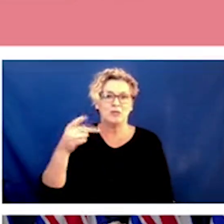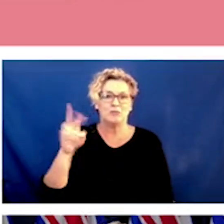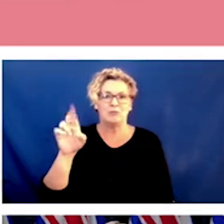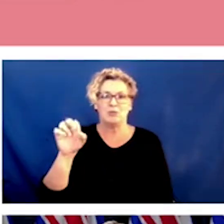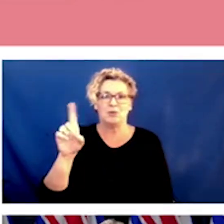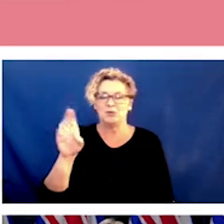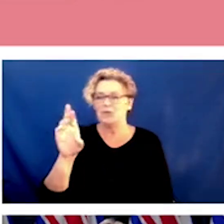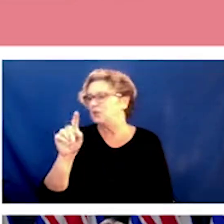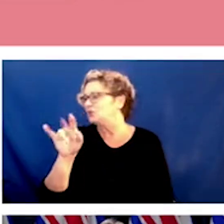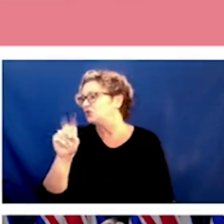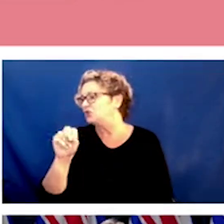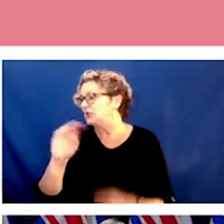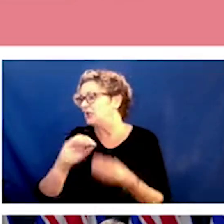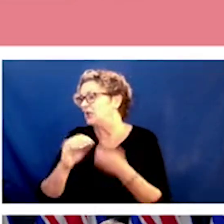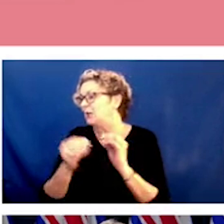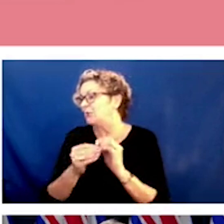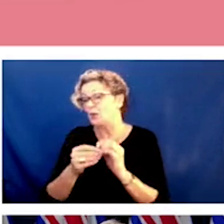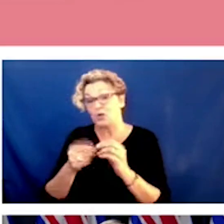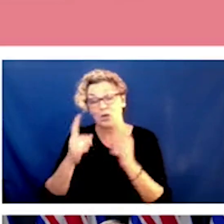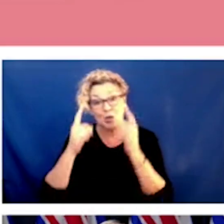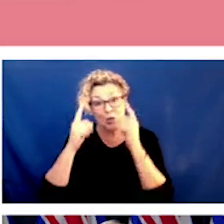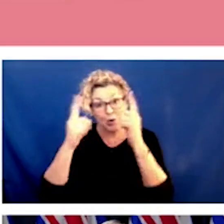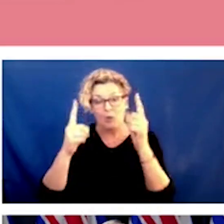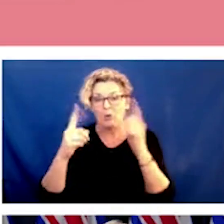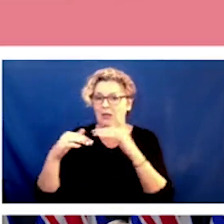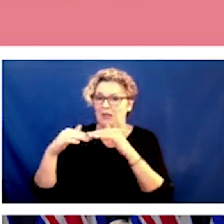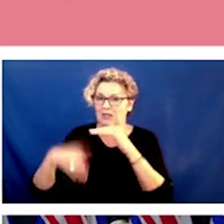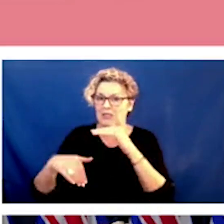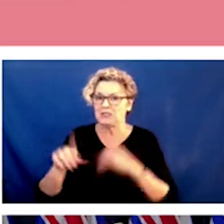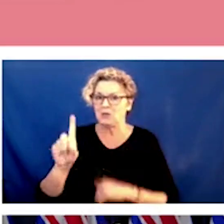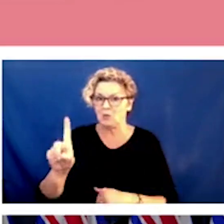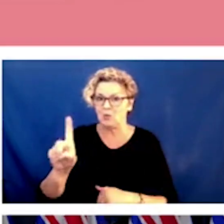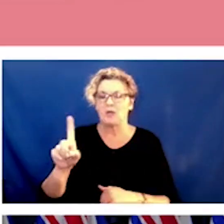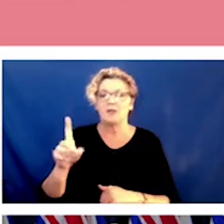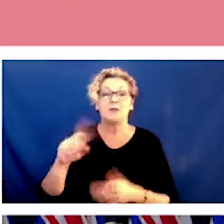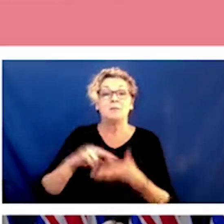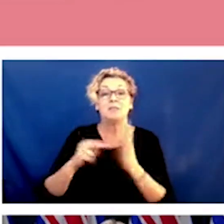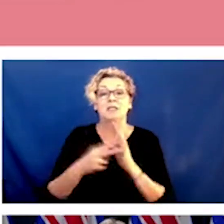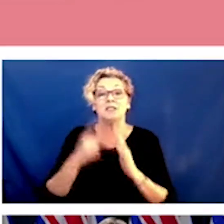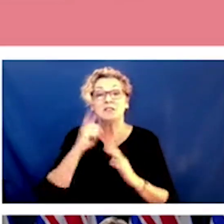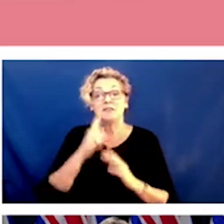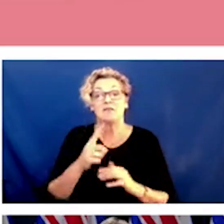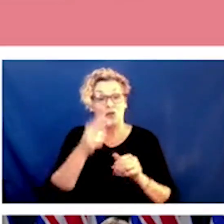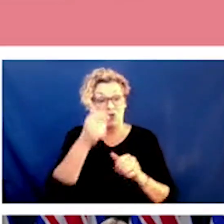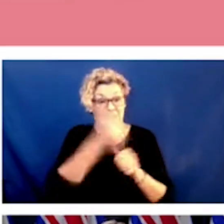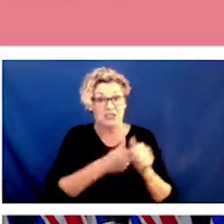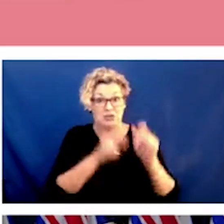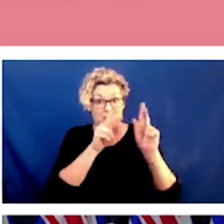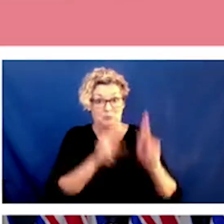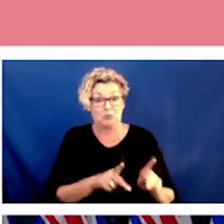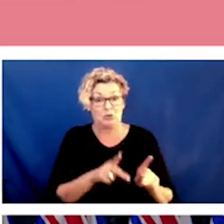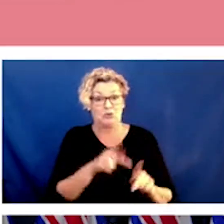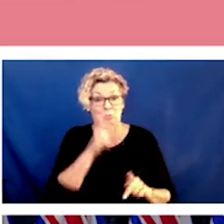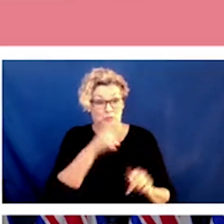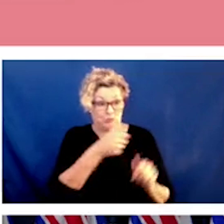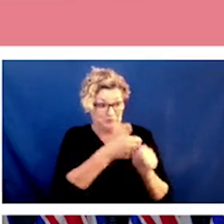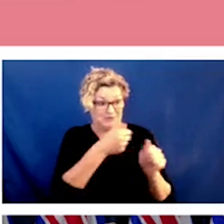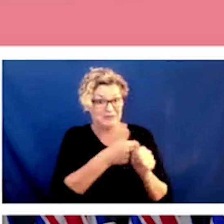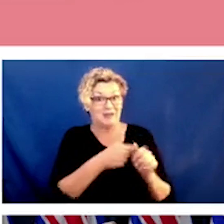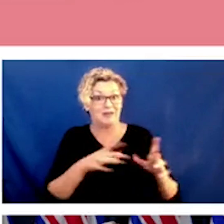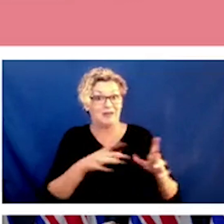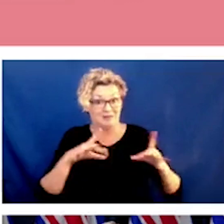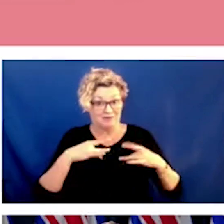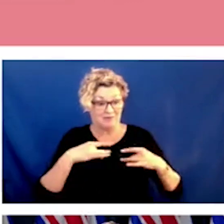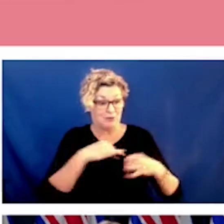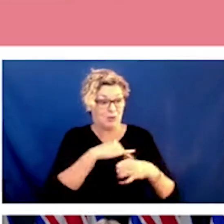So the next part we'll talk about is some of the update on our modeling that we've presented before. And